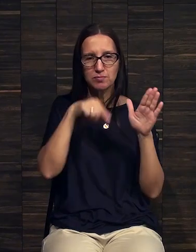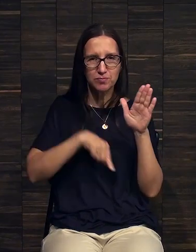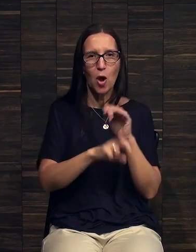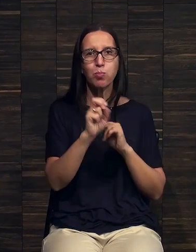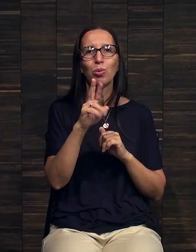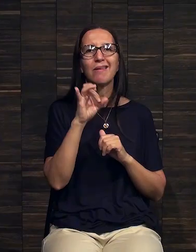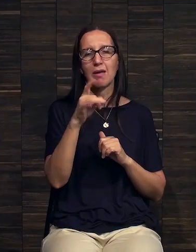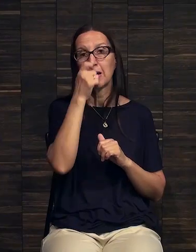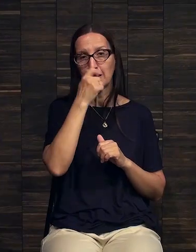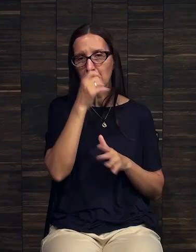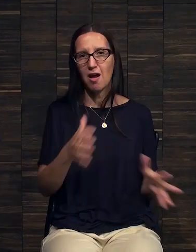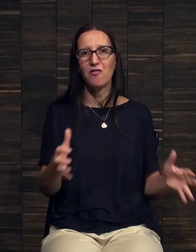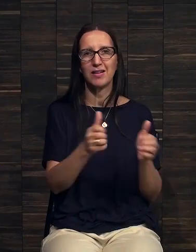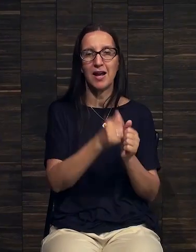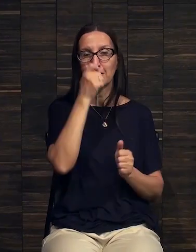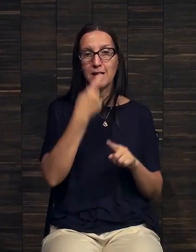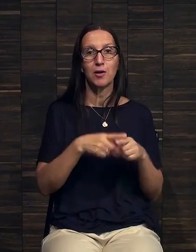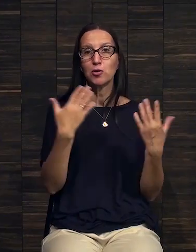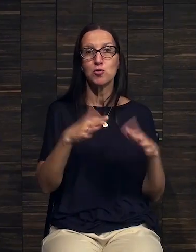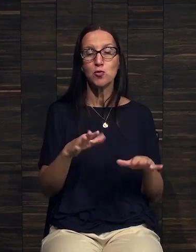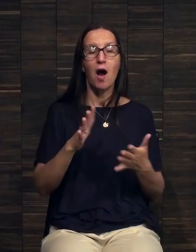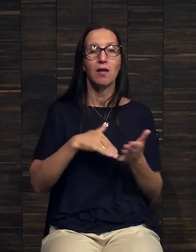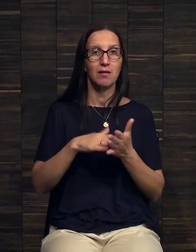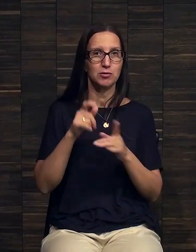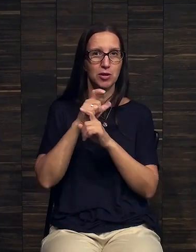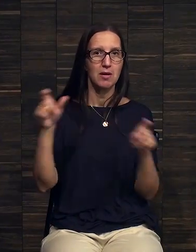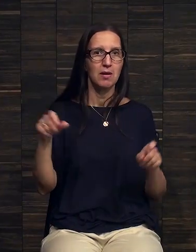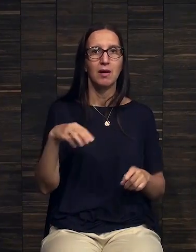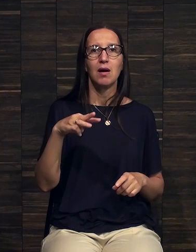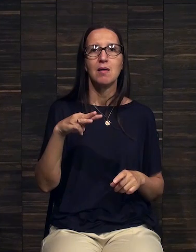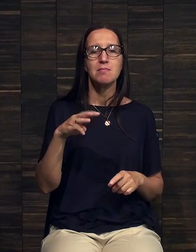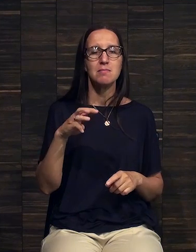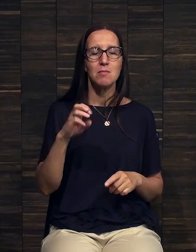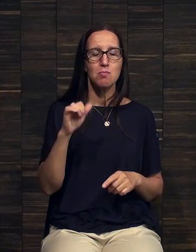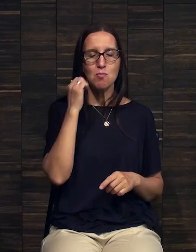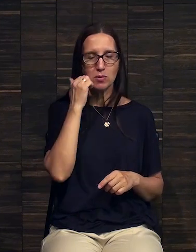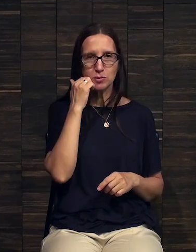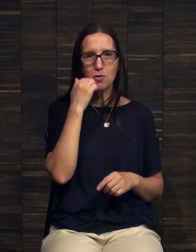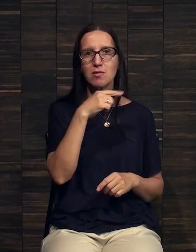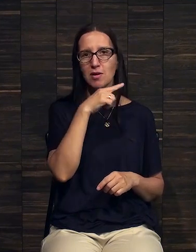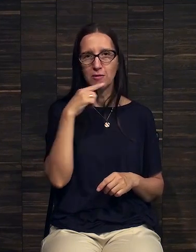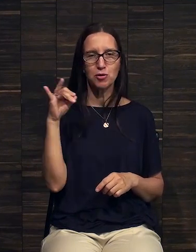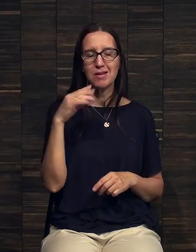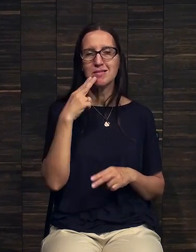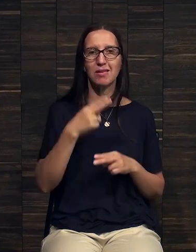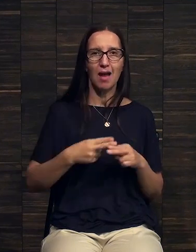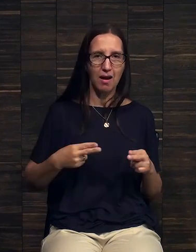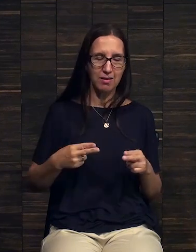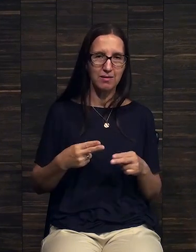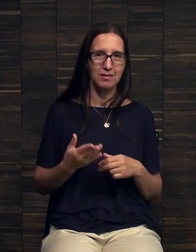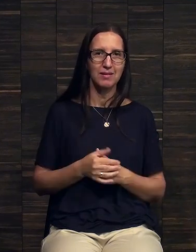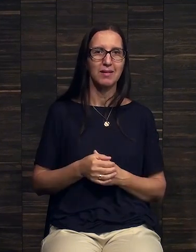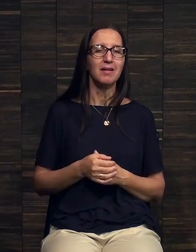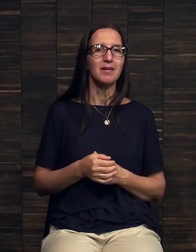and grabs Hitler, but it's not all. Then Moscow, Russia, and Stalin reviews his